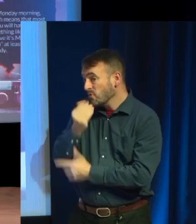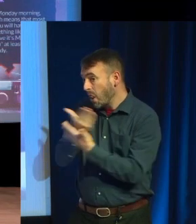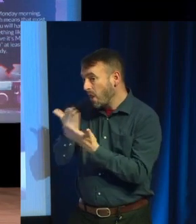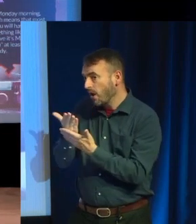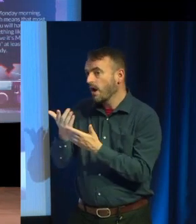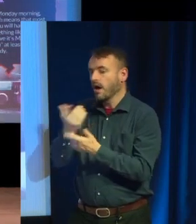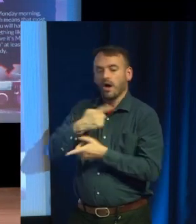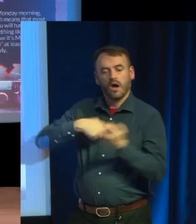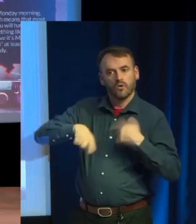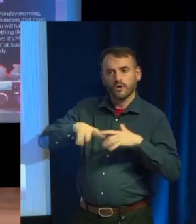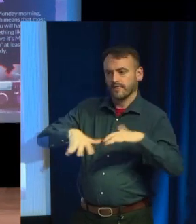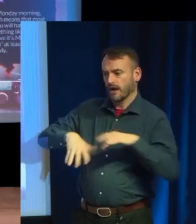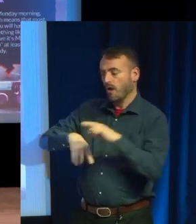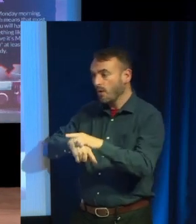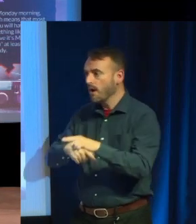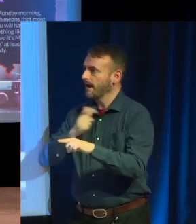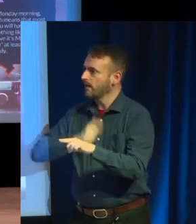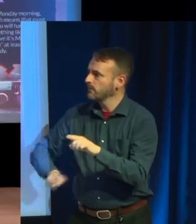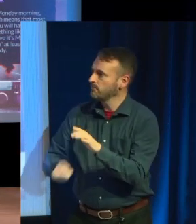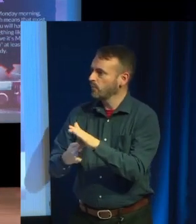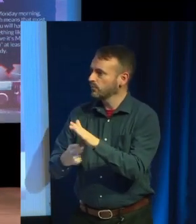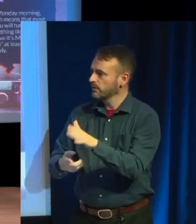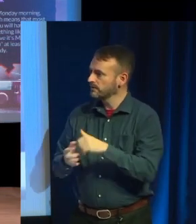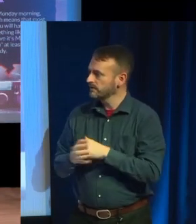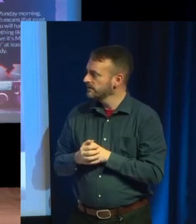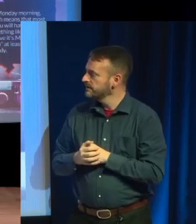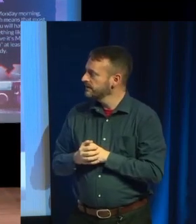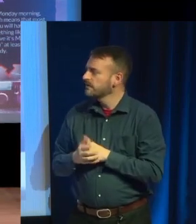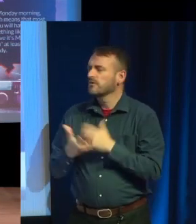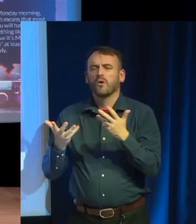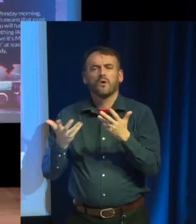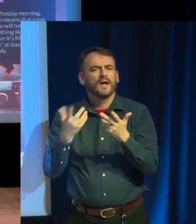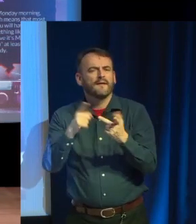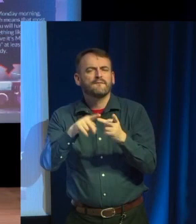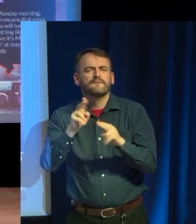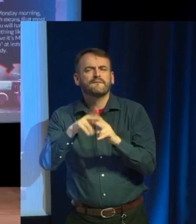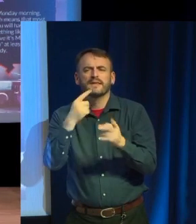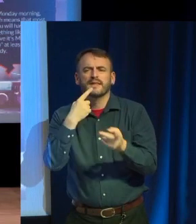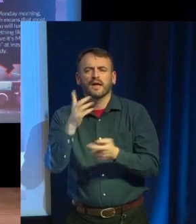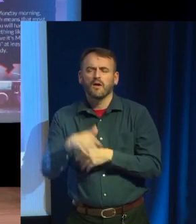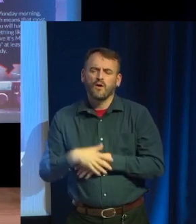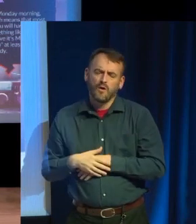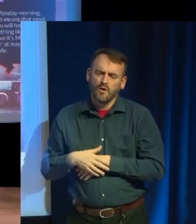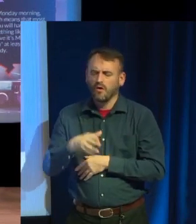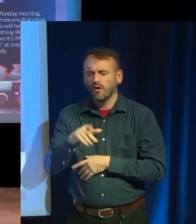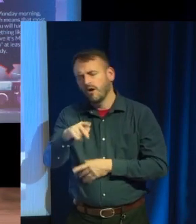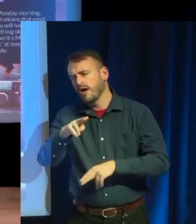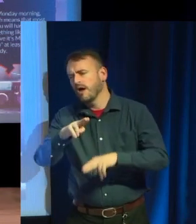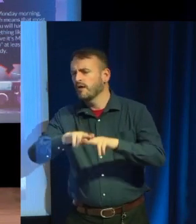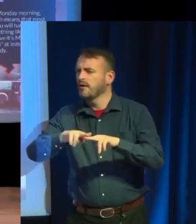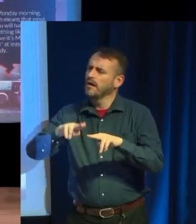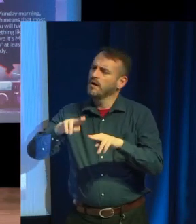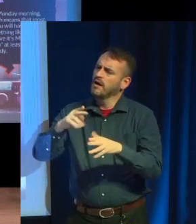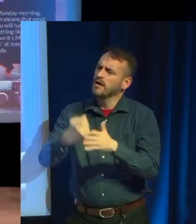that. So if you say like, oh, Fred said to me that and that, and Fred is not in the game,